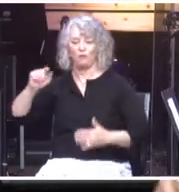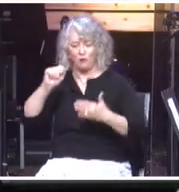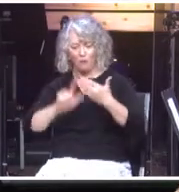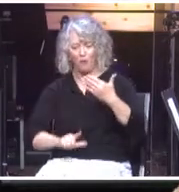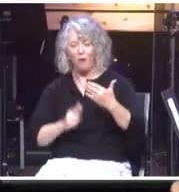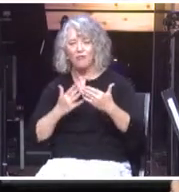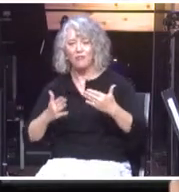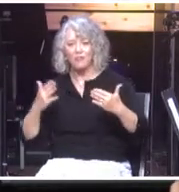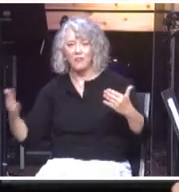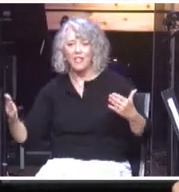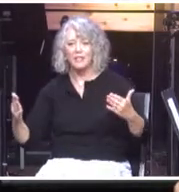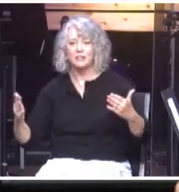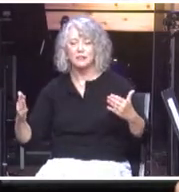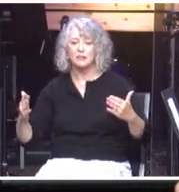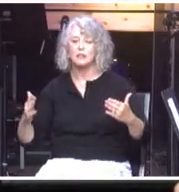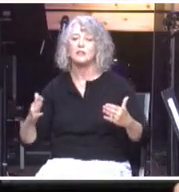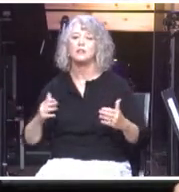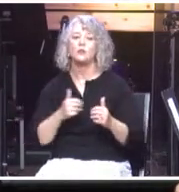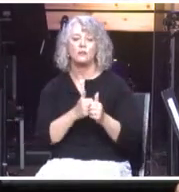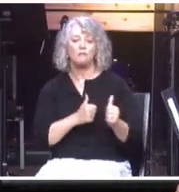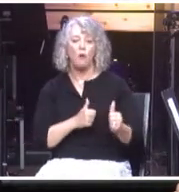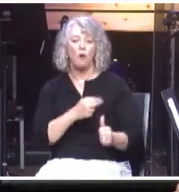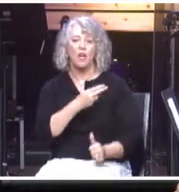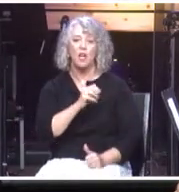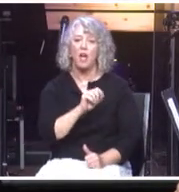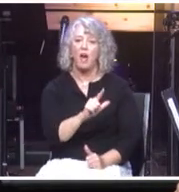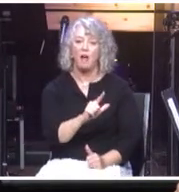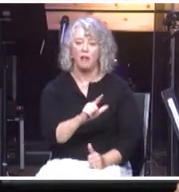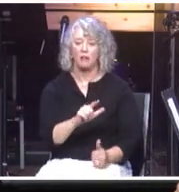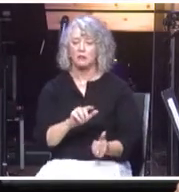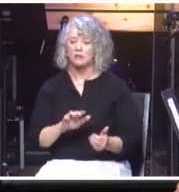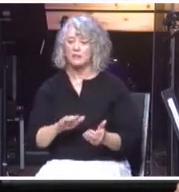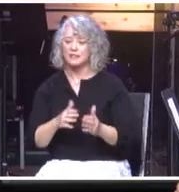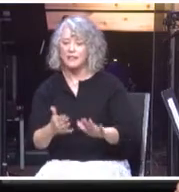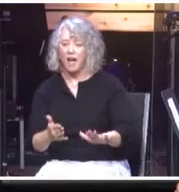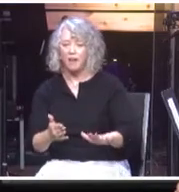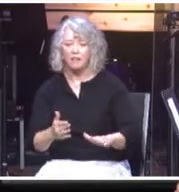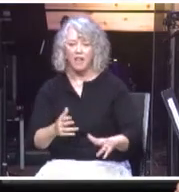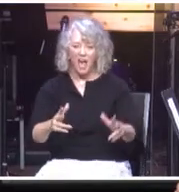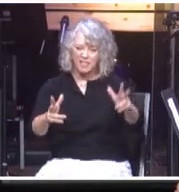things, including hell and death, the devil himself.